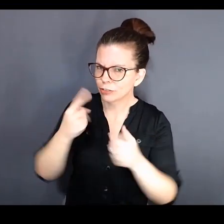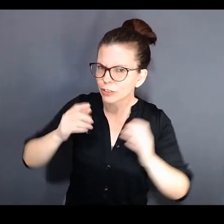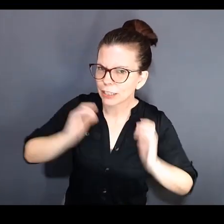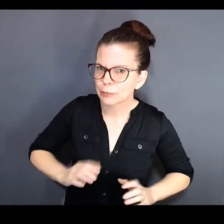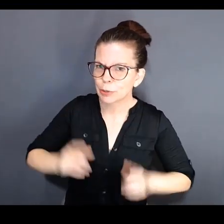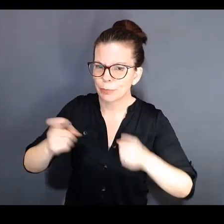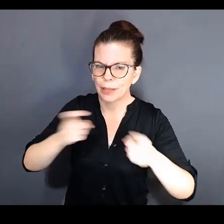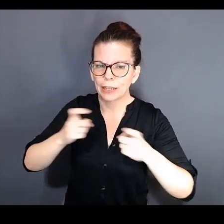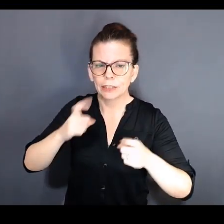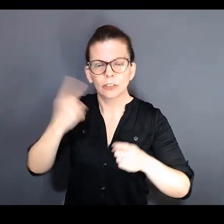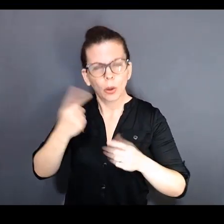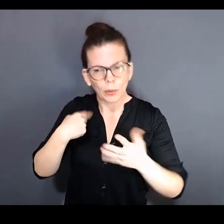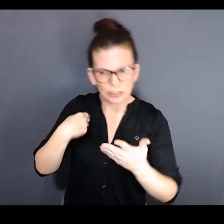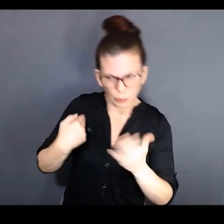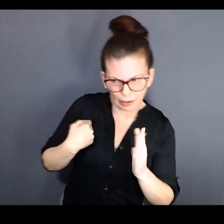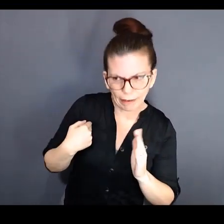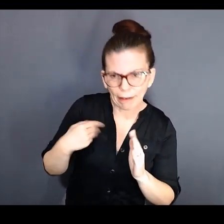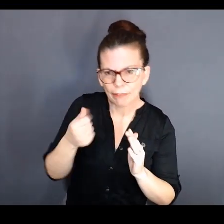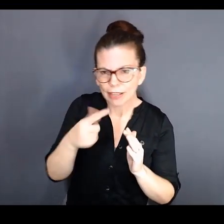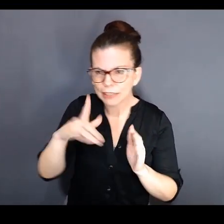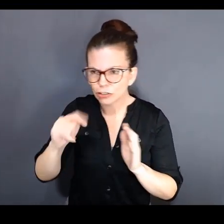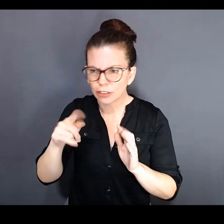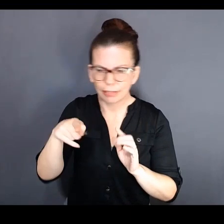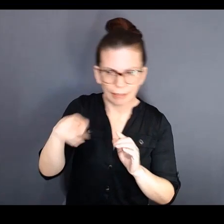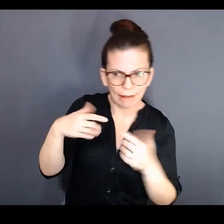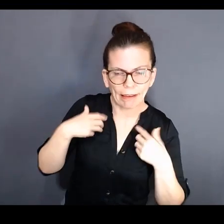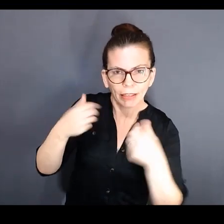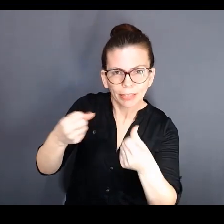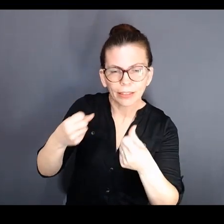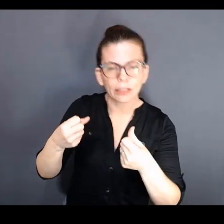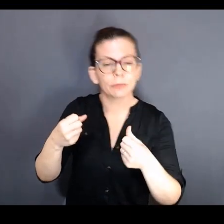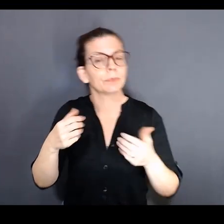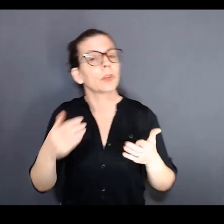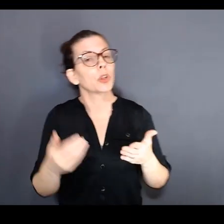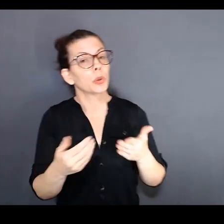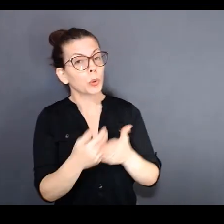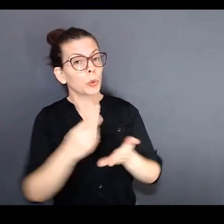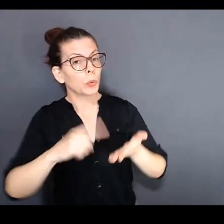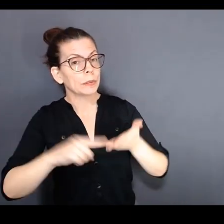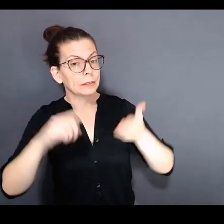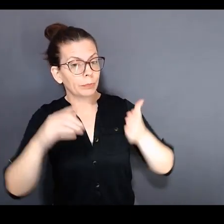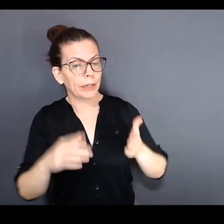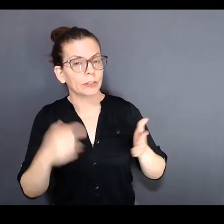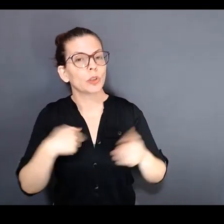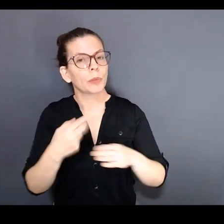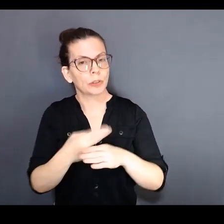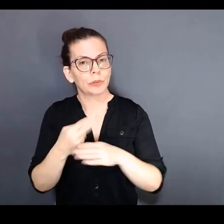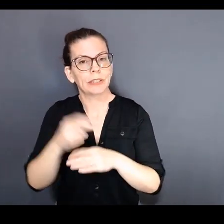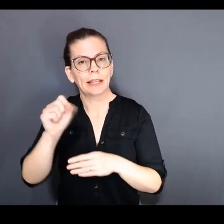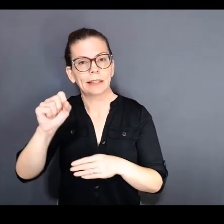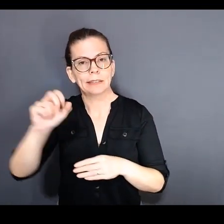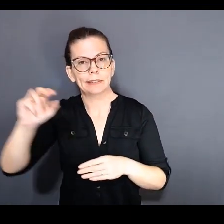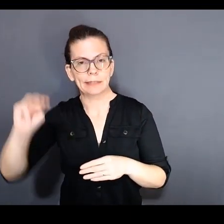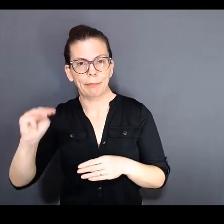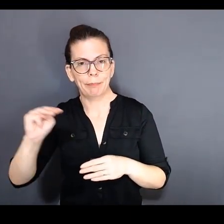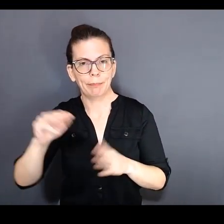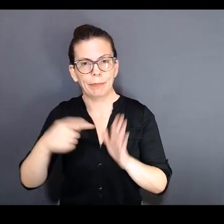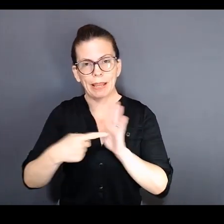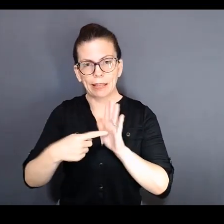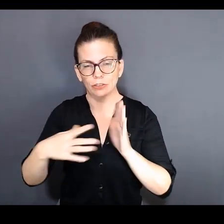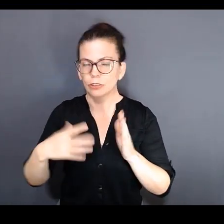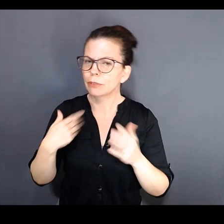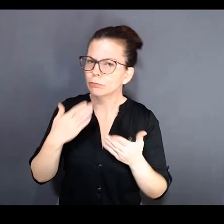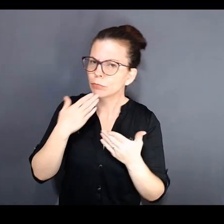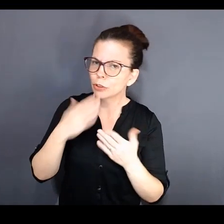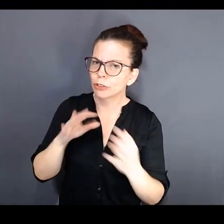big challenge for customers to manage, right? You're always trying to, do I have the agent? Is it healthy? So for the new inspector, we're using the